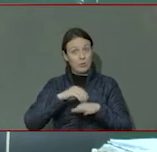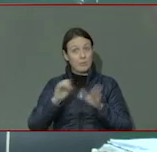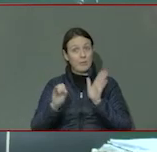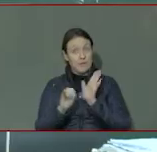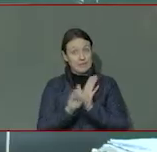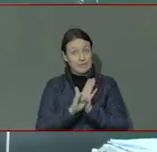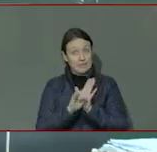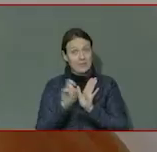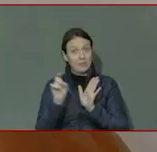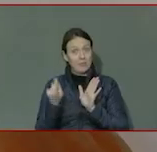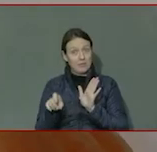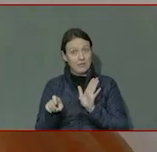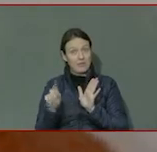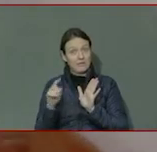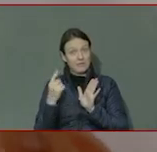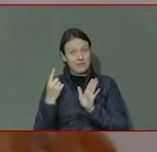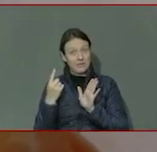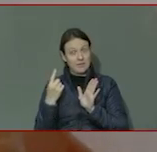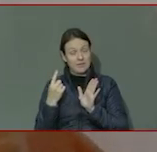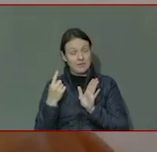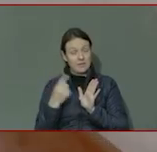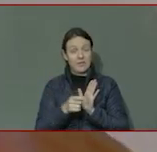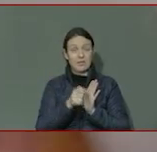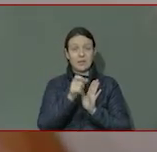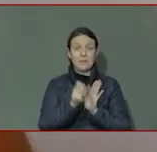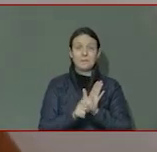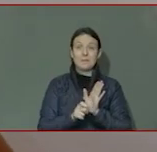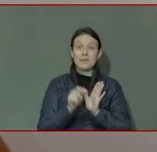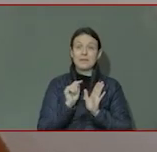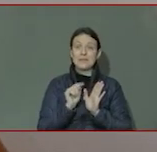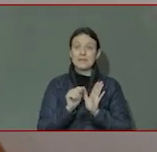problem. The person has what?